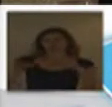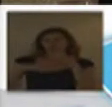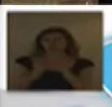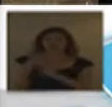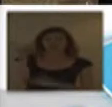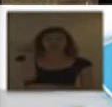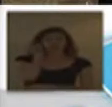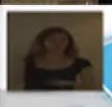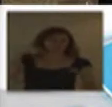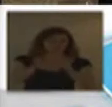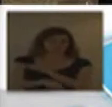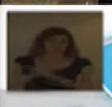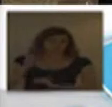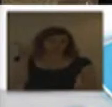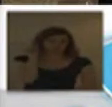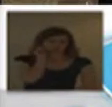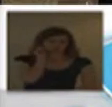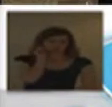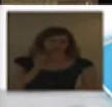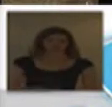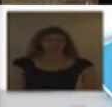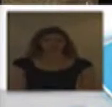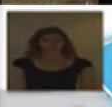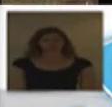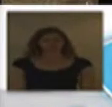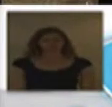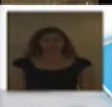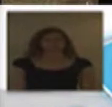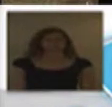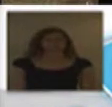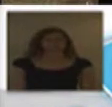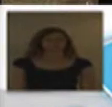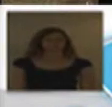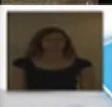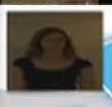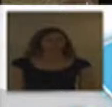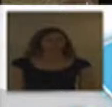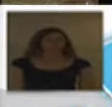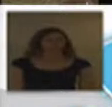deafness, from total deaf to different degrees of hardness of hearing.